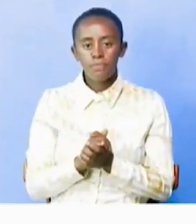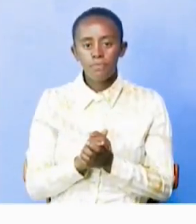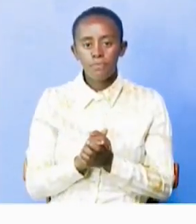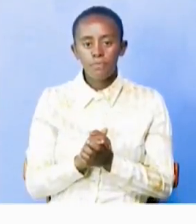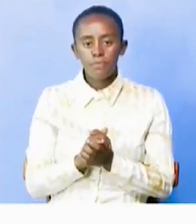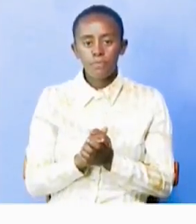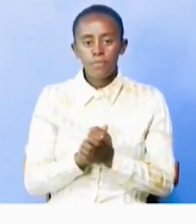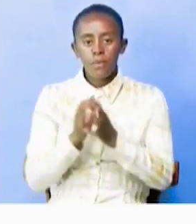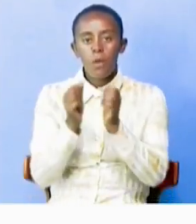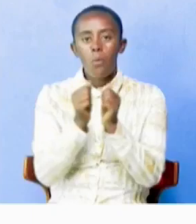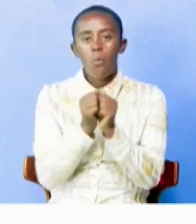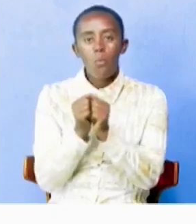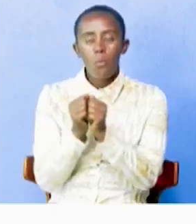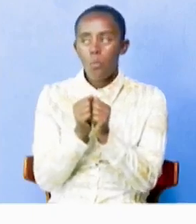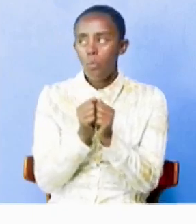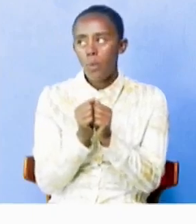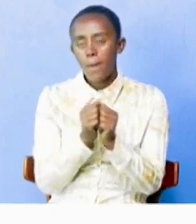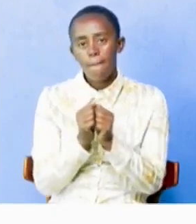with